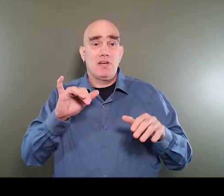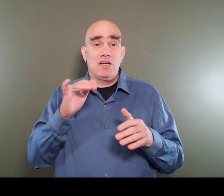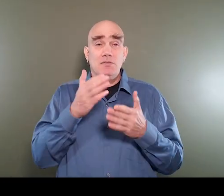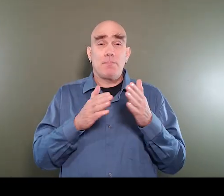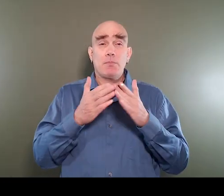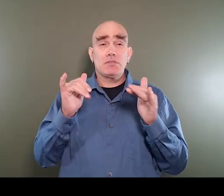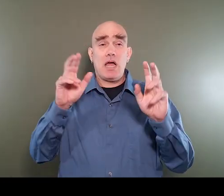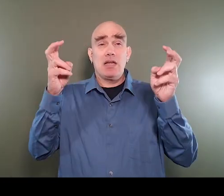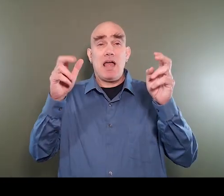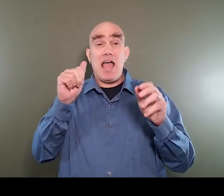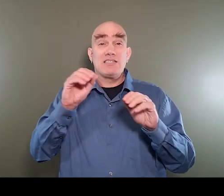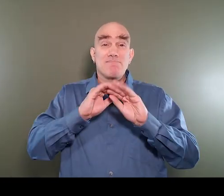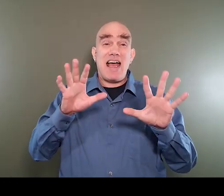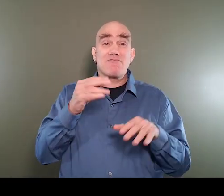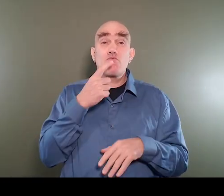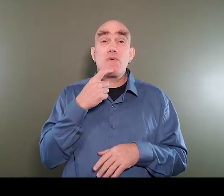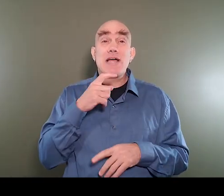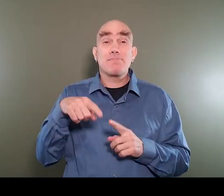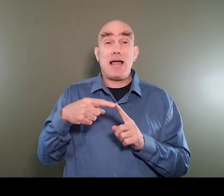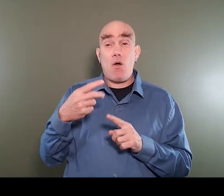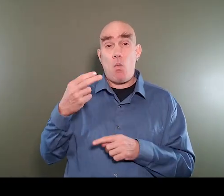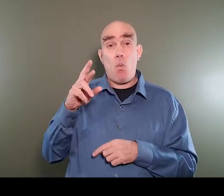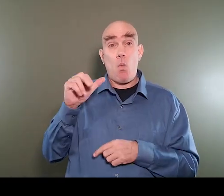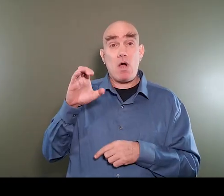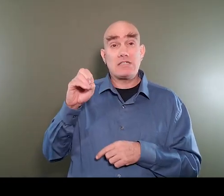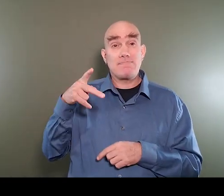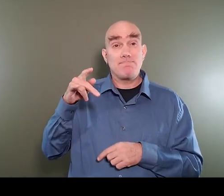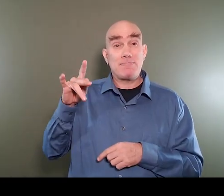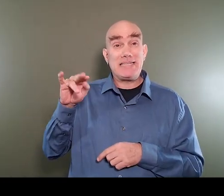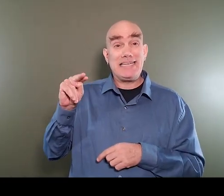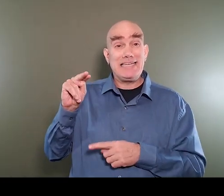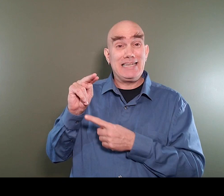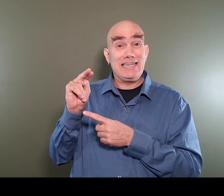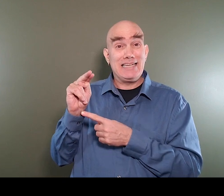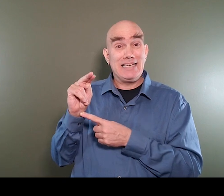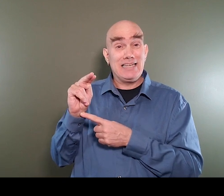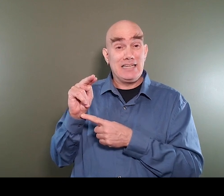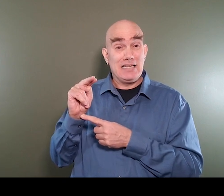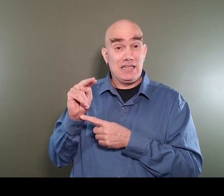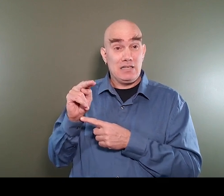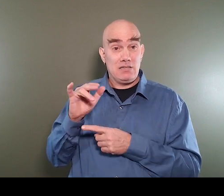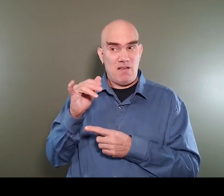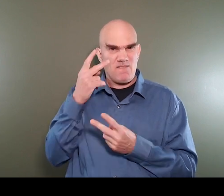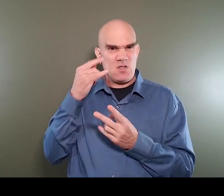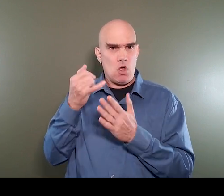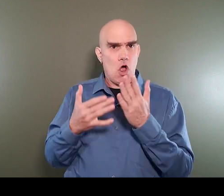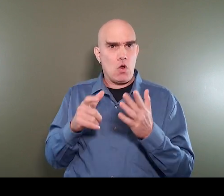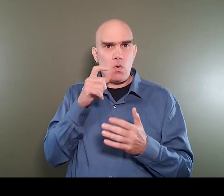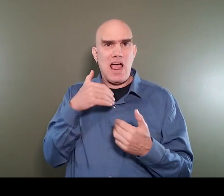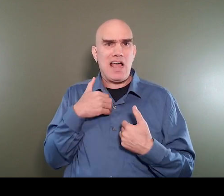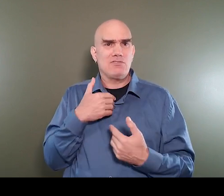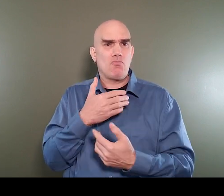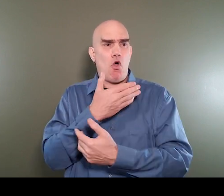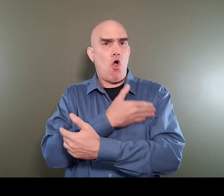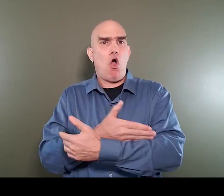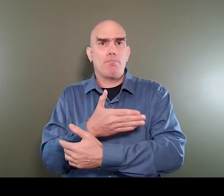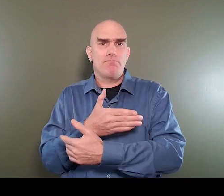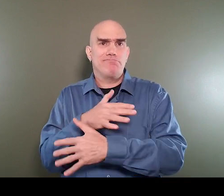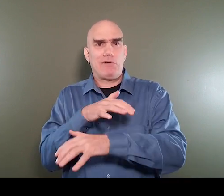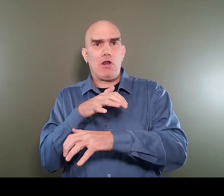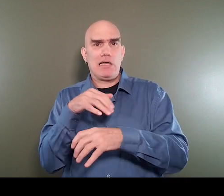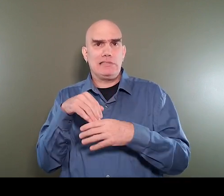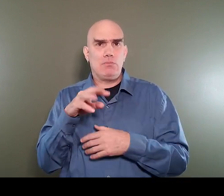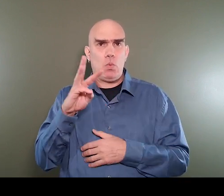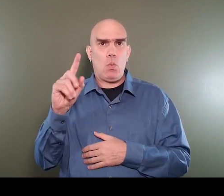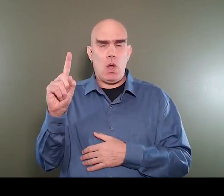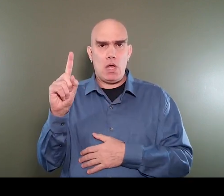So some of the books like A Splash of Red about Horace Pippin, who's a